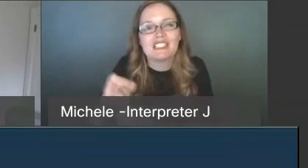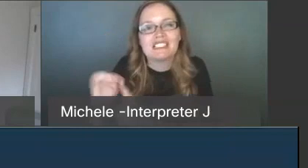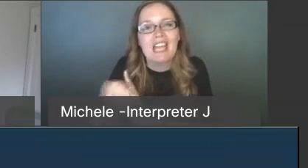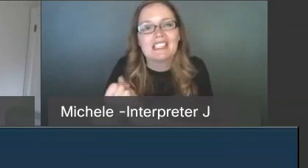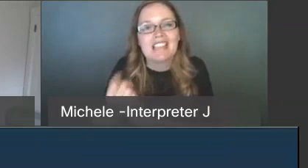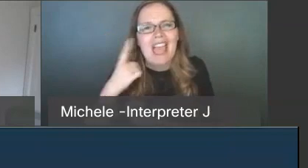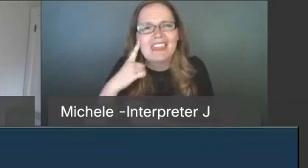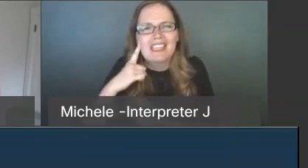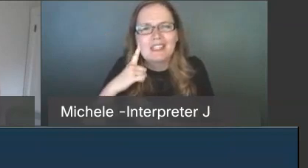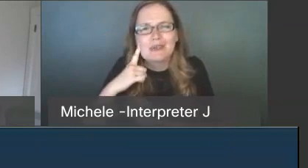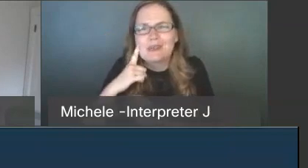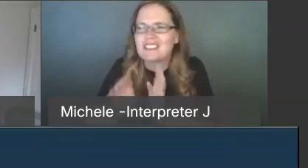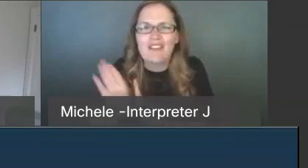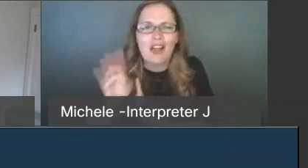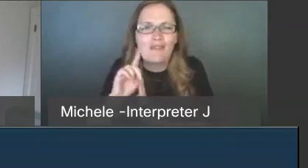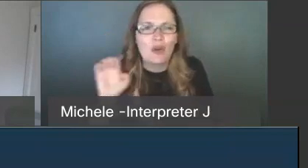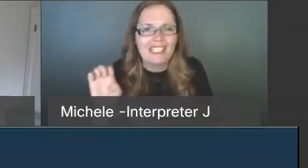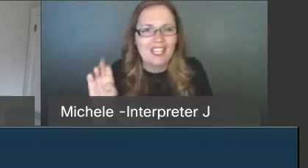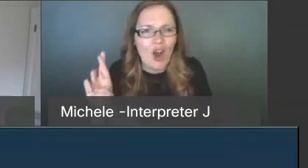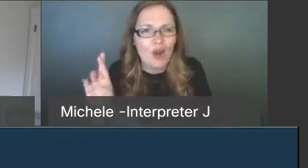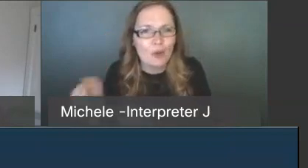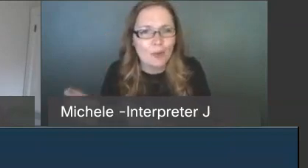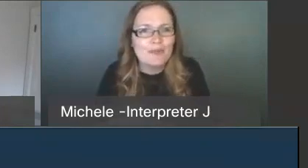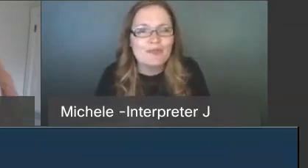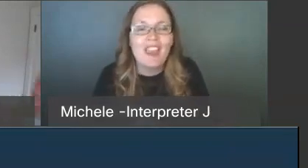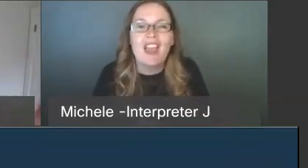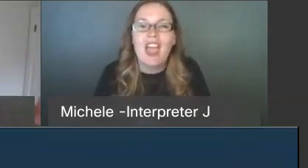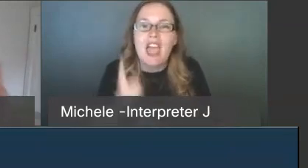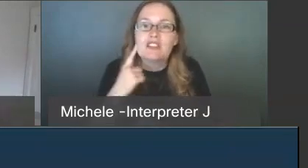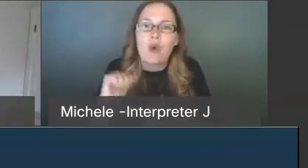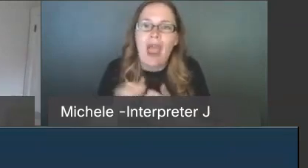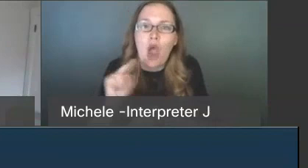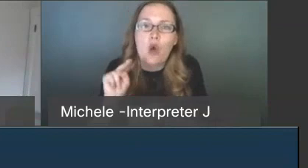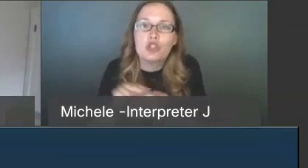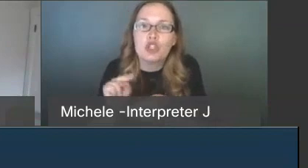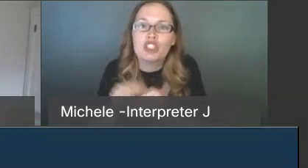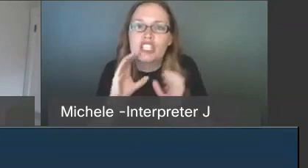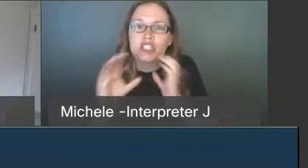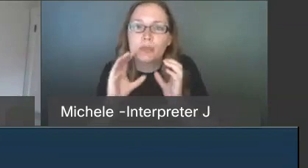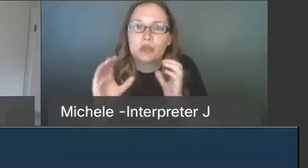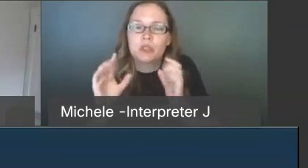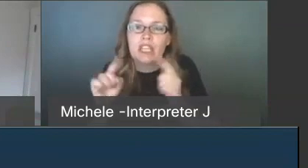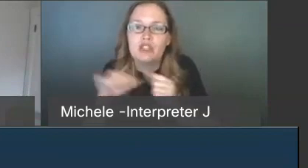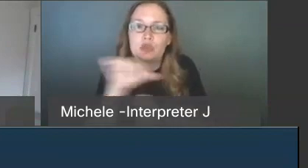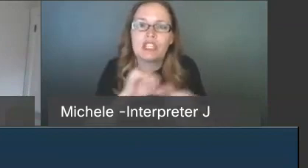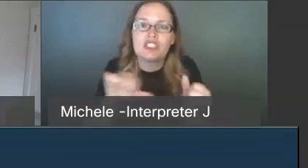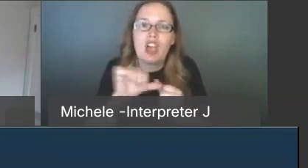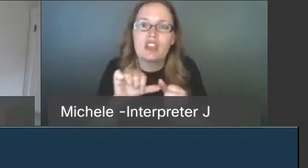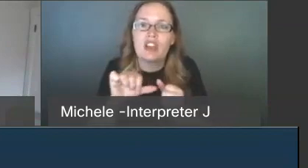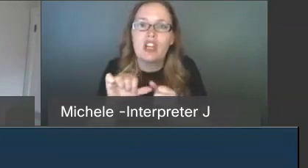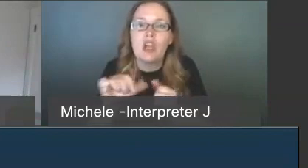ERs, emergency departments. And this was a strategy for nurses to communicate information to the attending